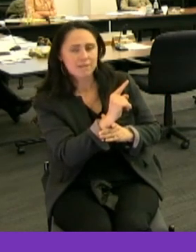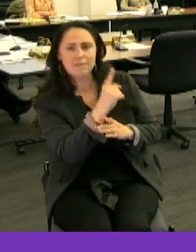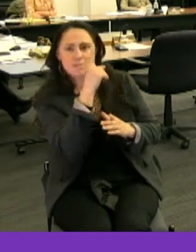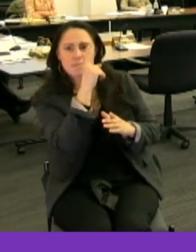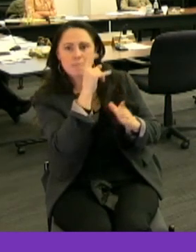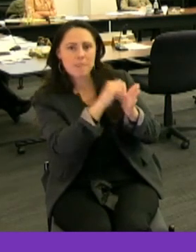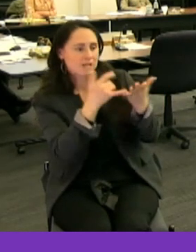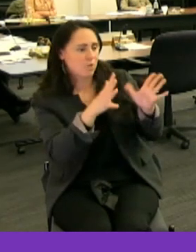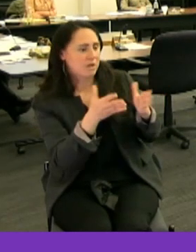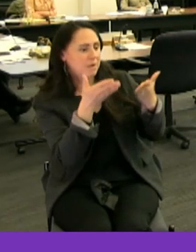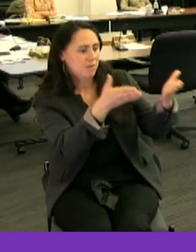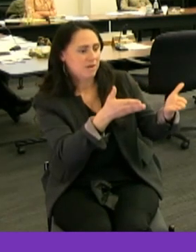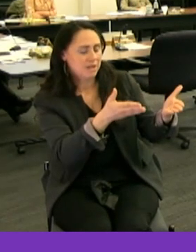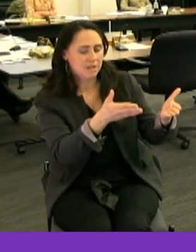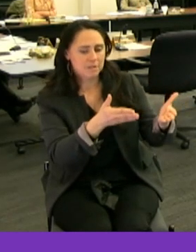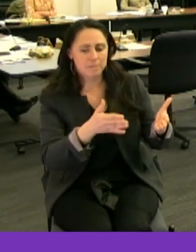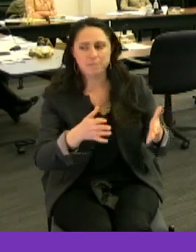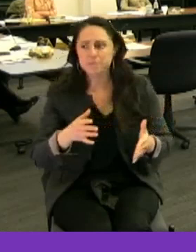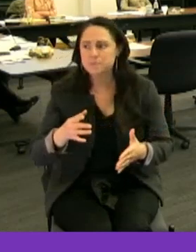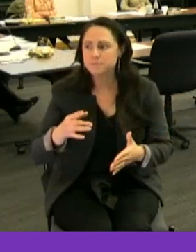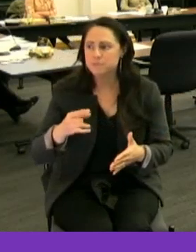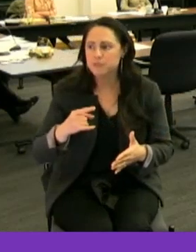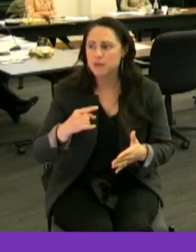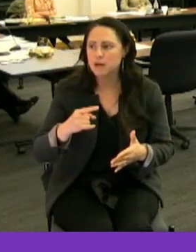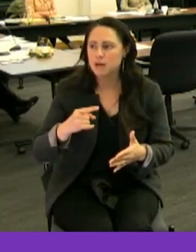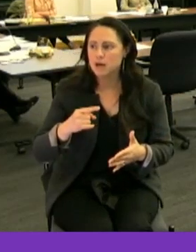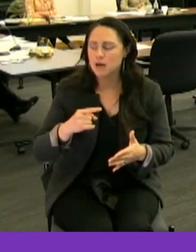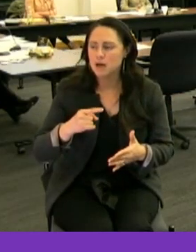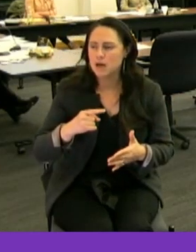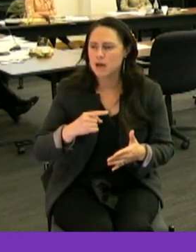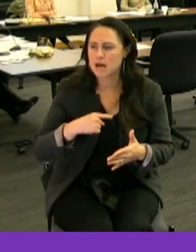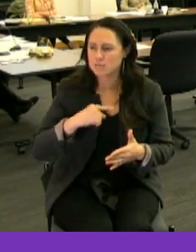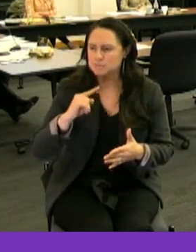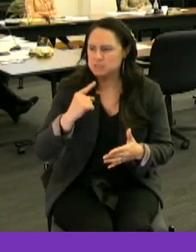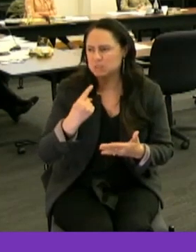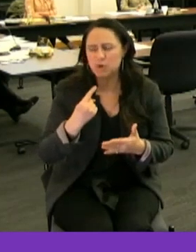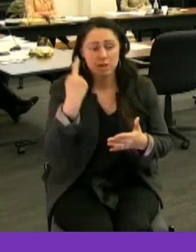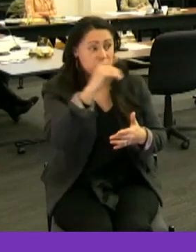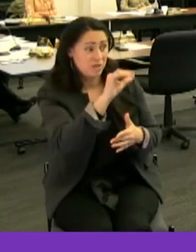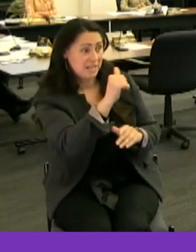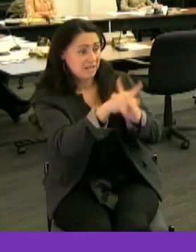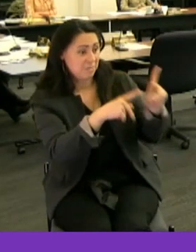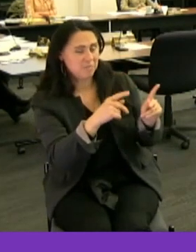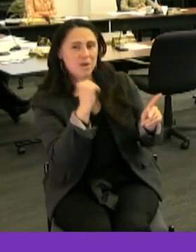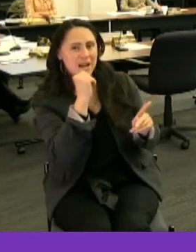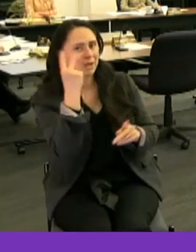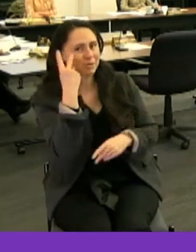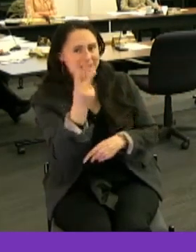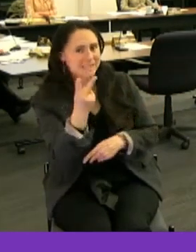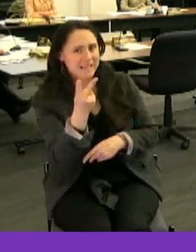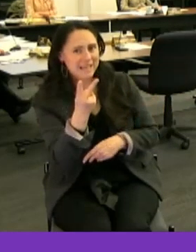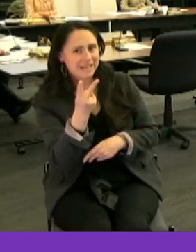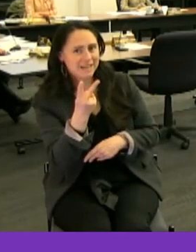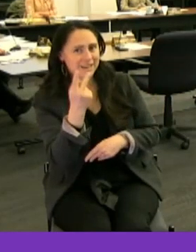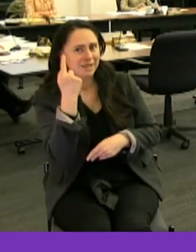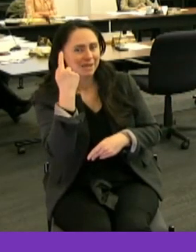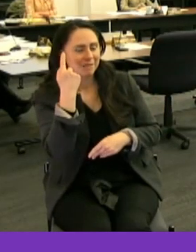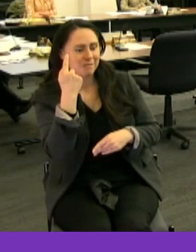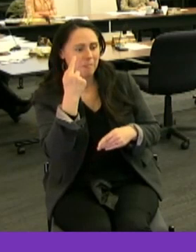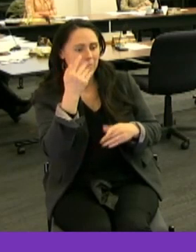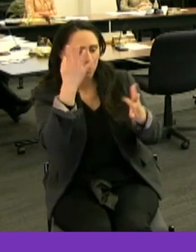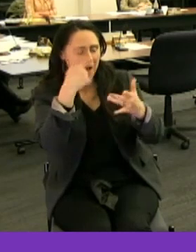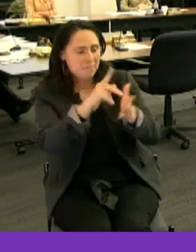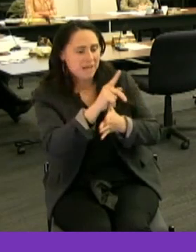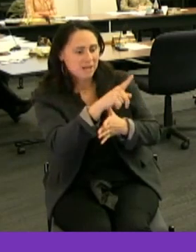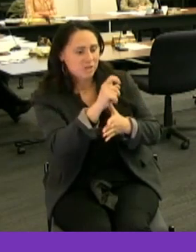provided. I disagree. For 10 people, I just don't see a hole that we're plugging for $100,000 over 2